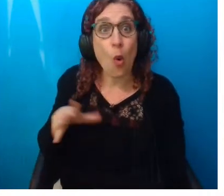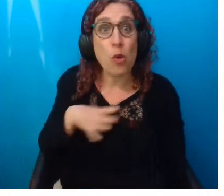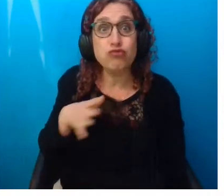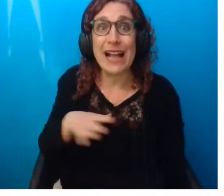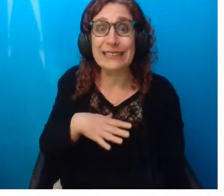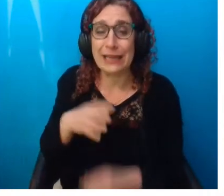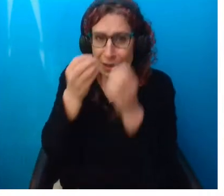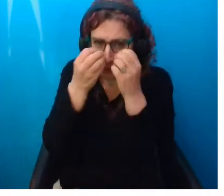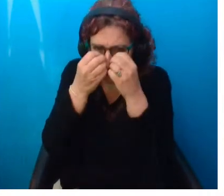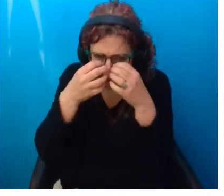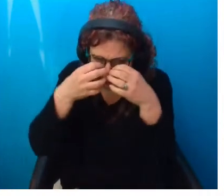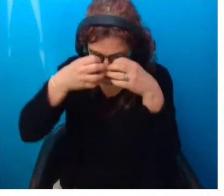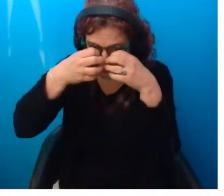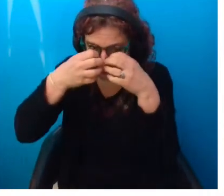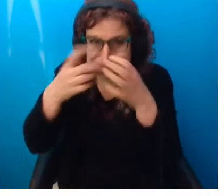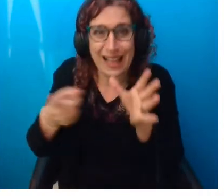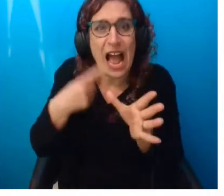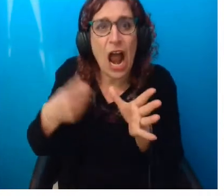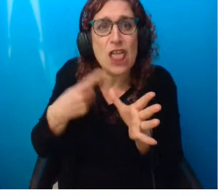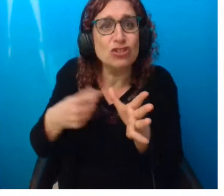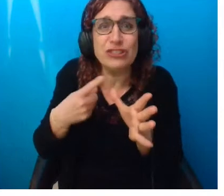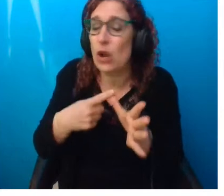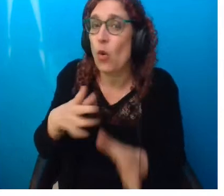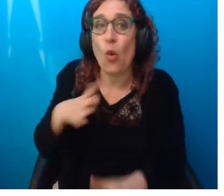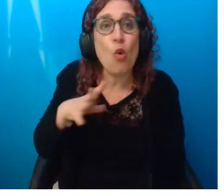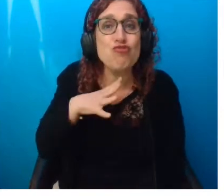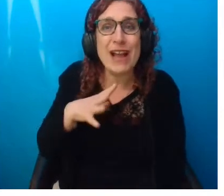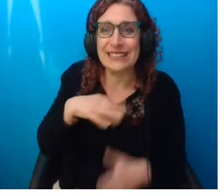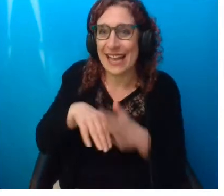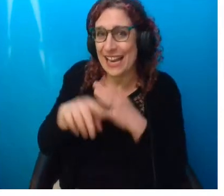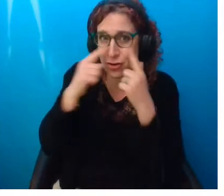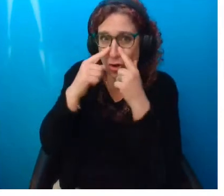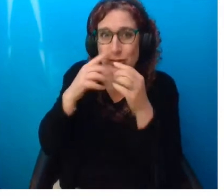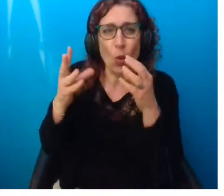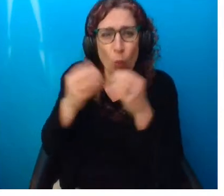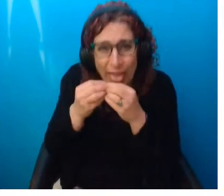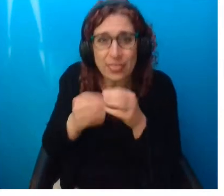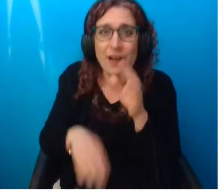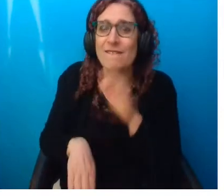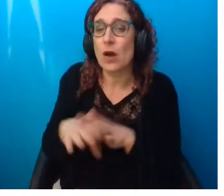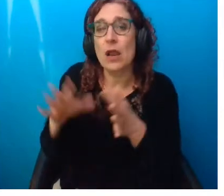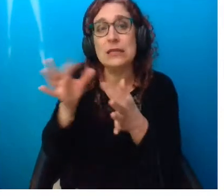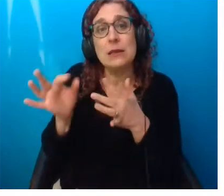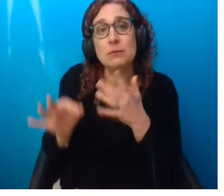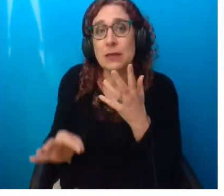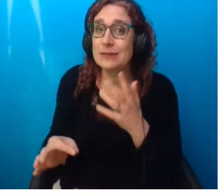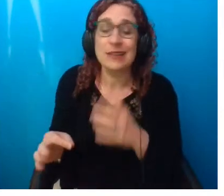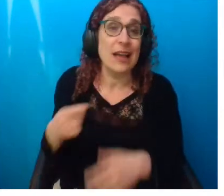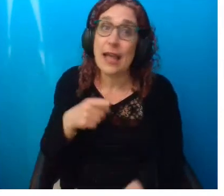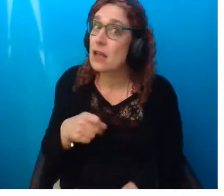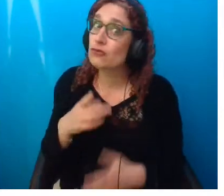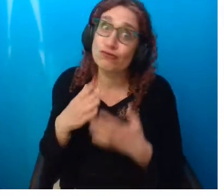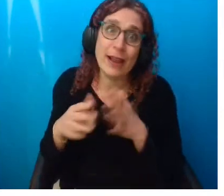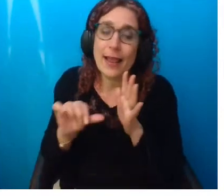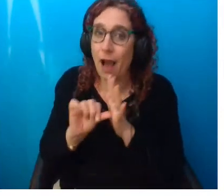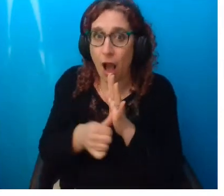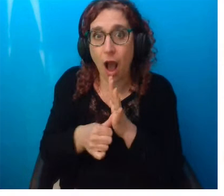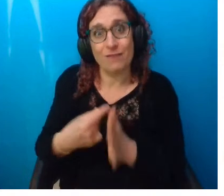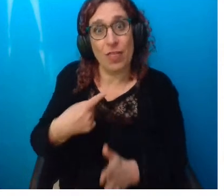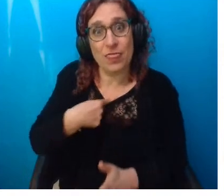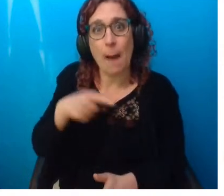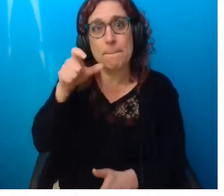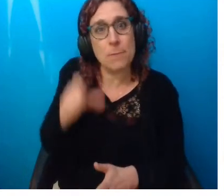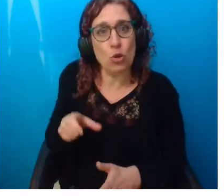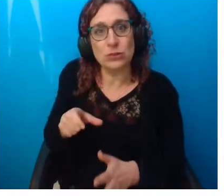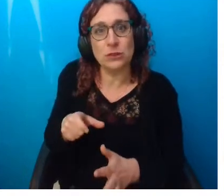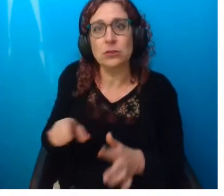full allergic inflammation in the nose and have the full symptoms, it is much more difficult to try and